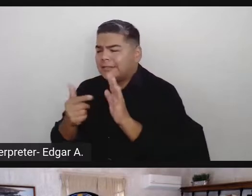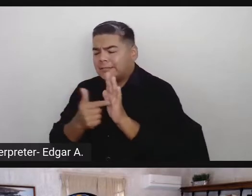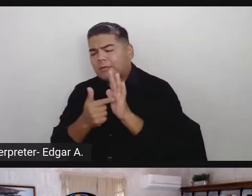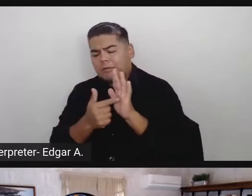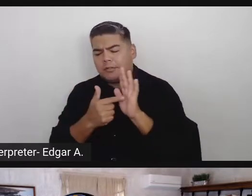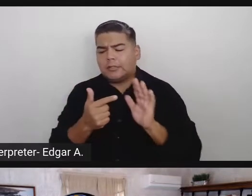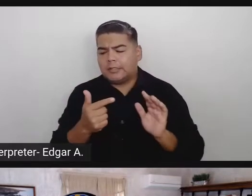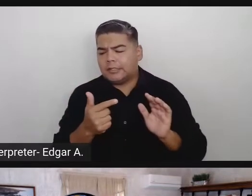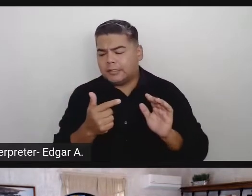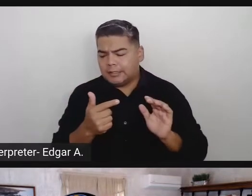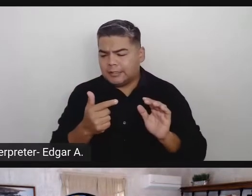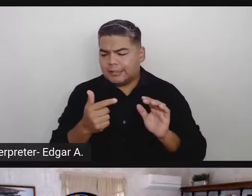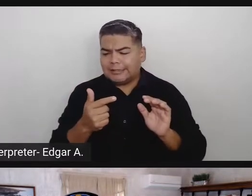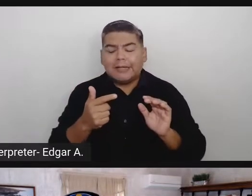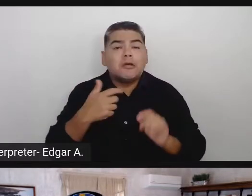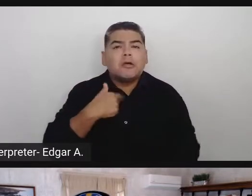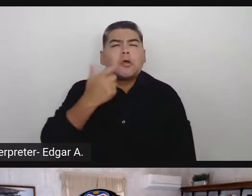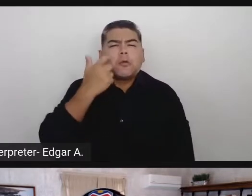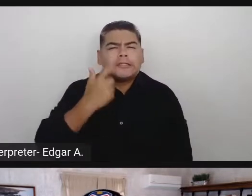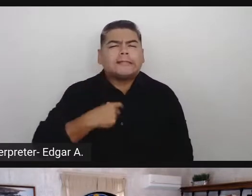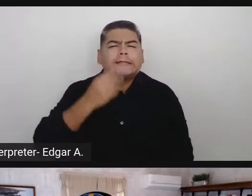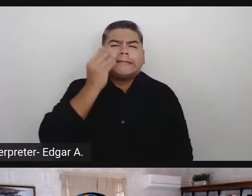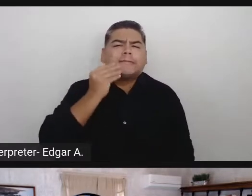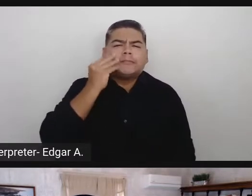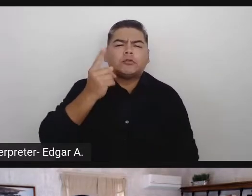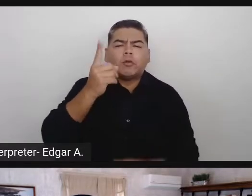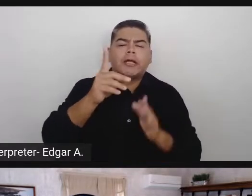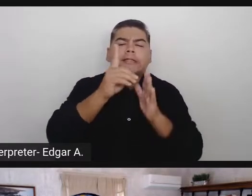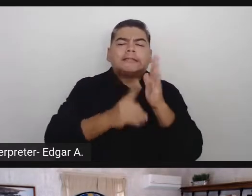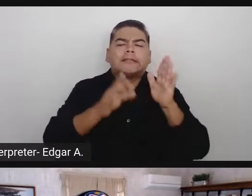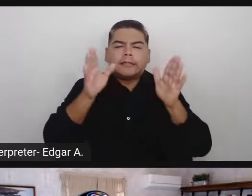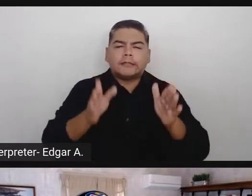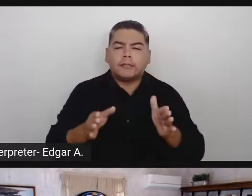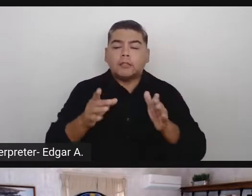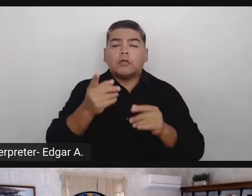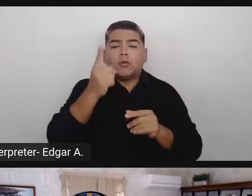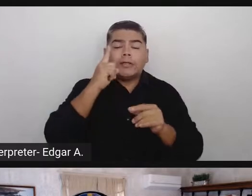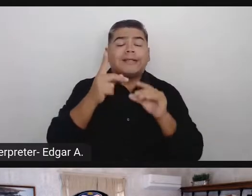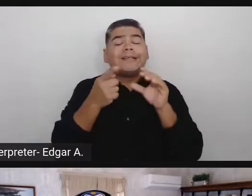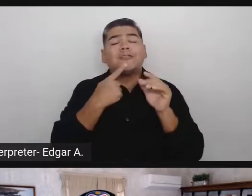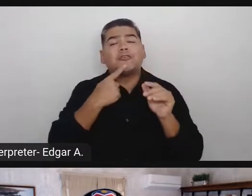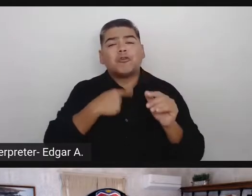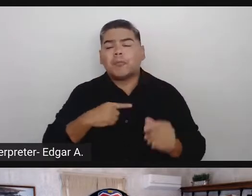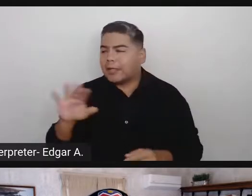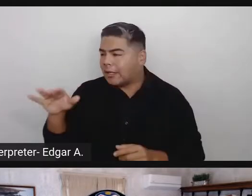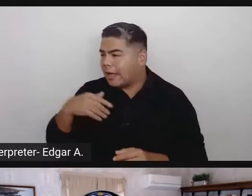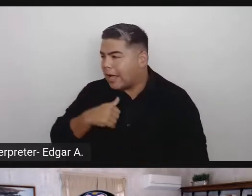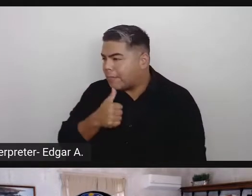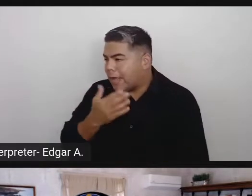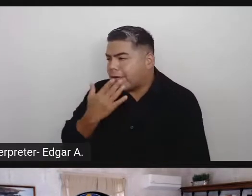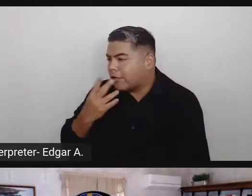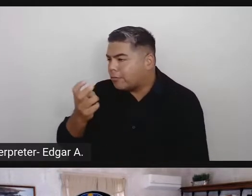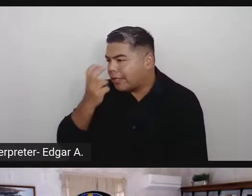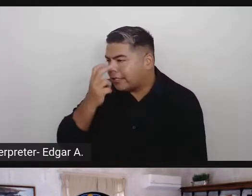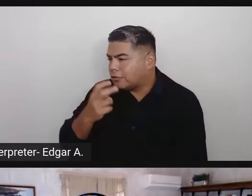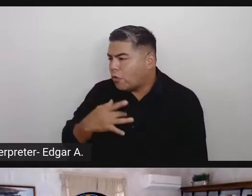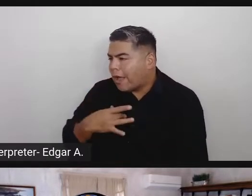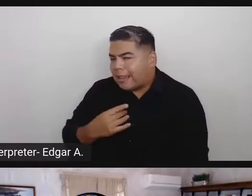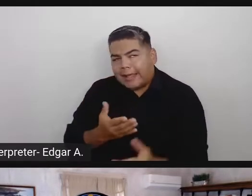had an experience with a designer who literally said the words, "I'm not colorblind, so I like